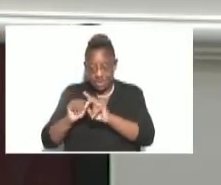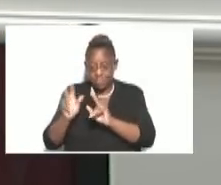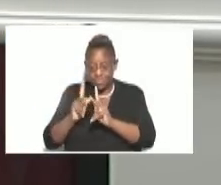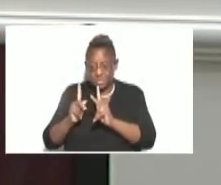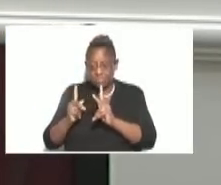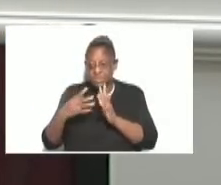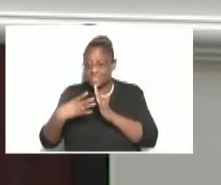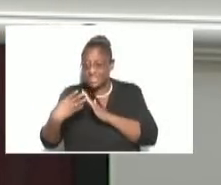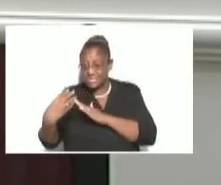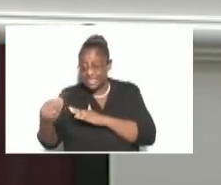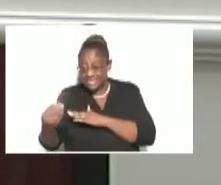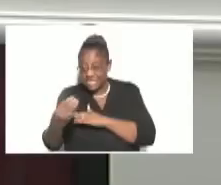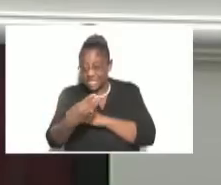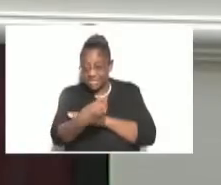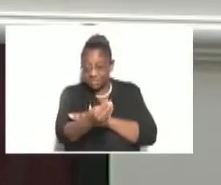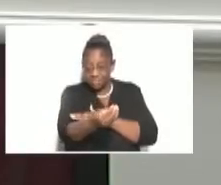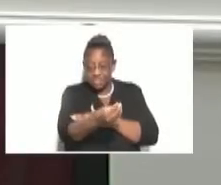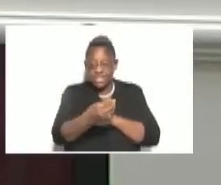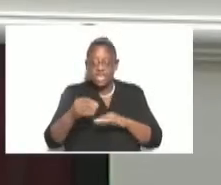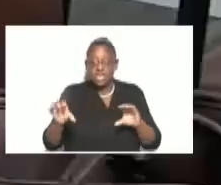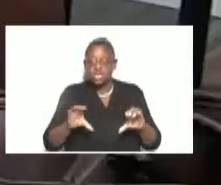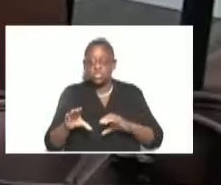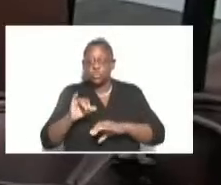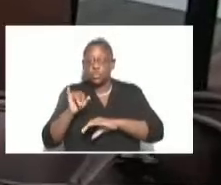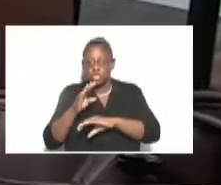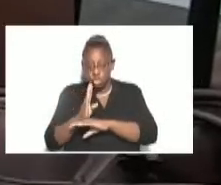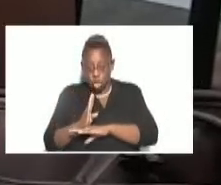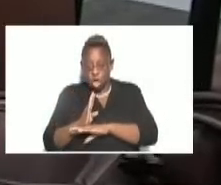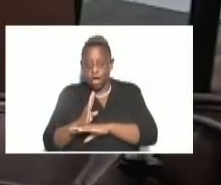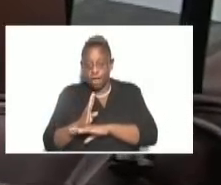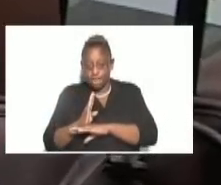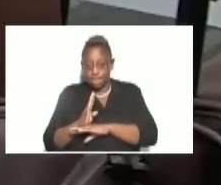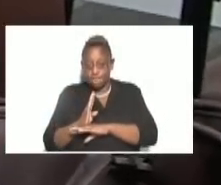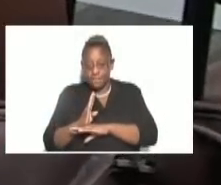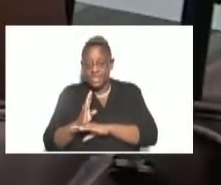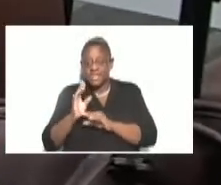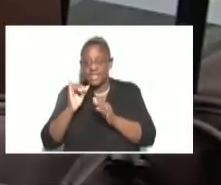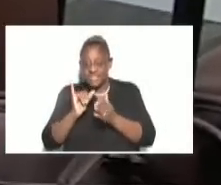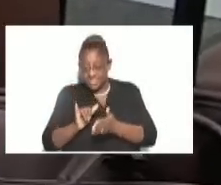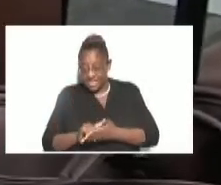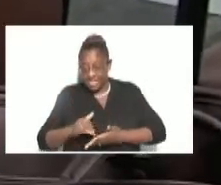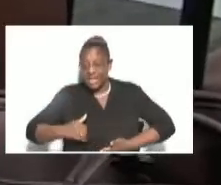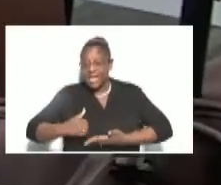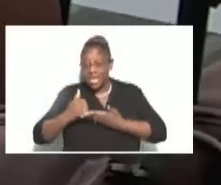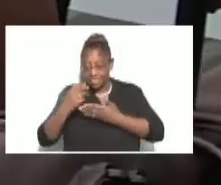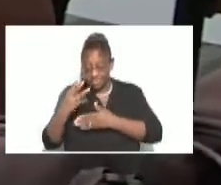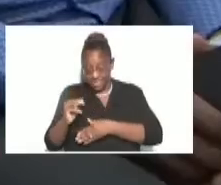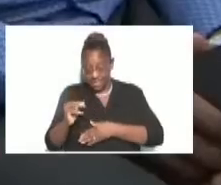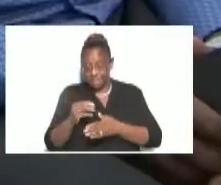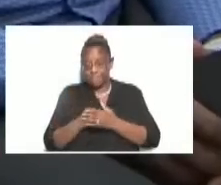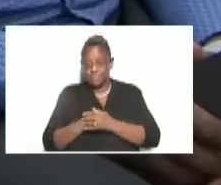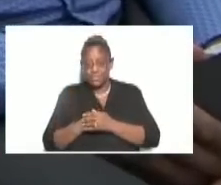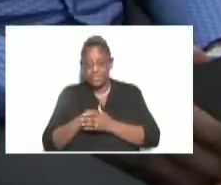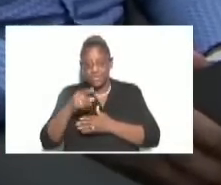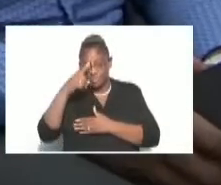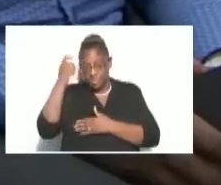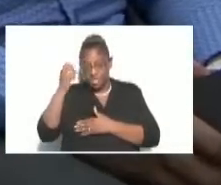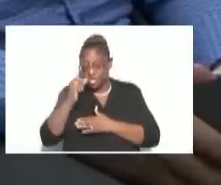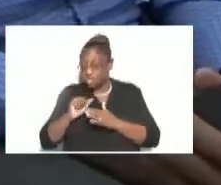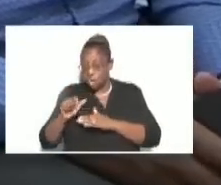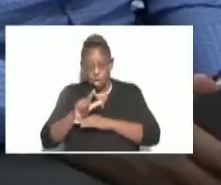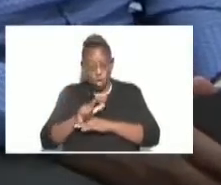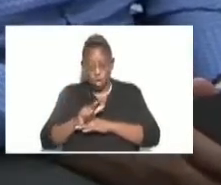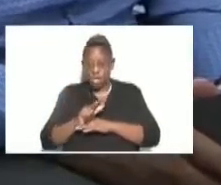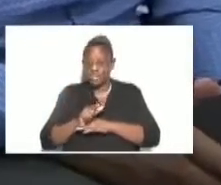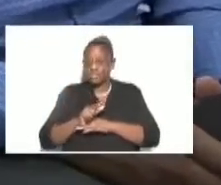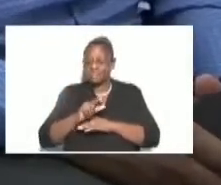the community and do a job that is within their range, because all of them may not